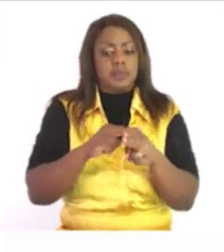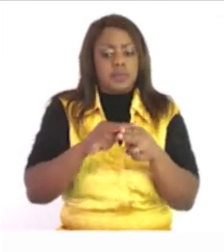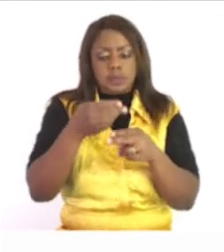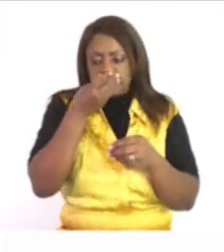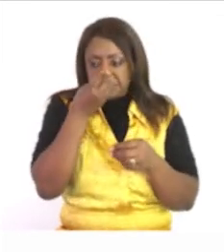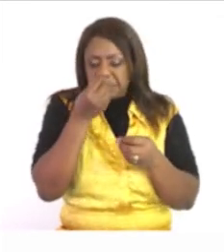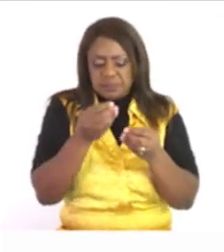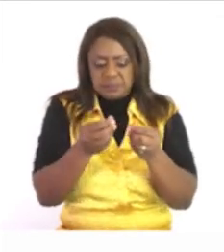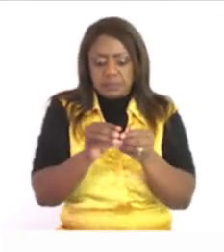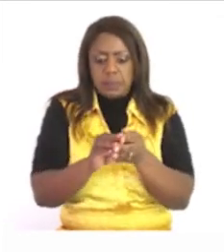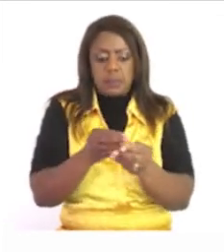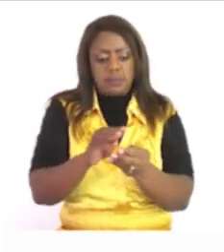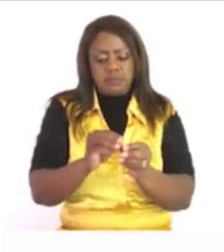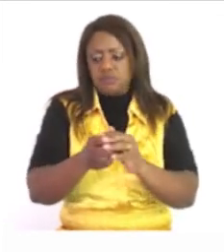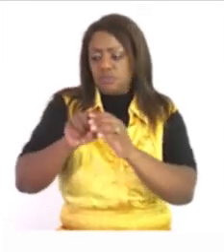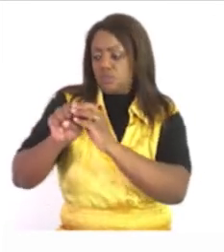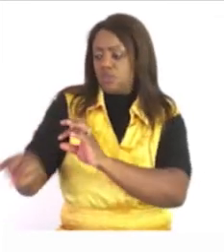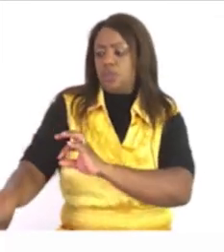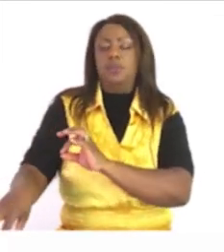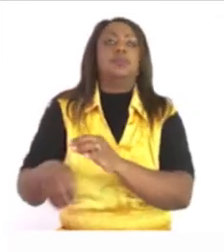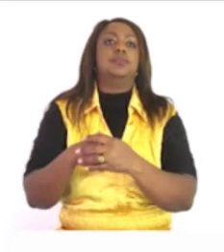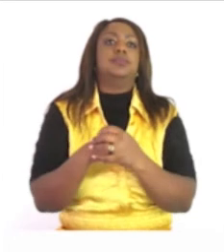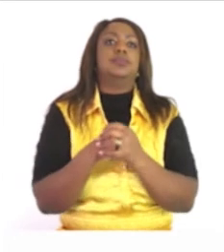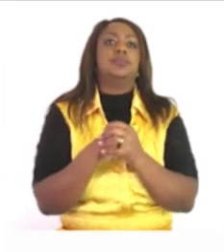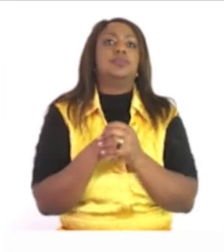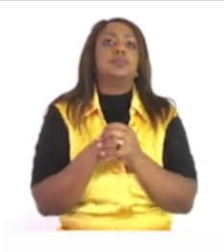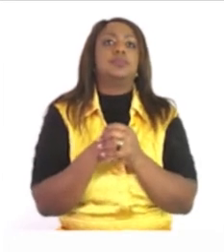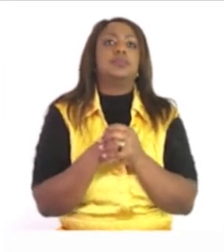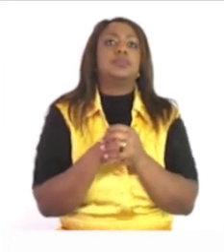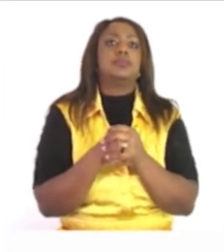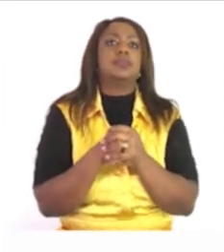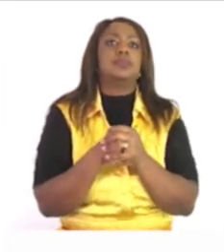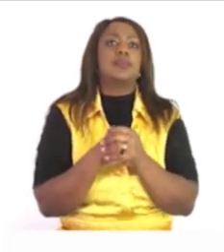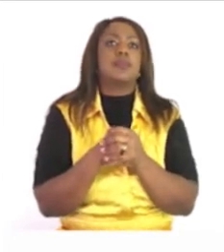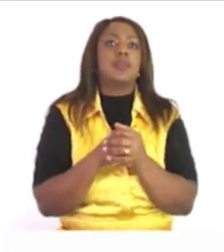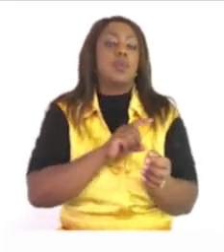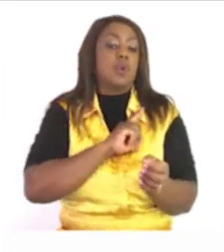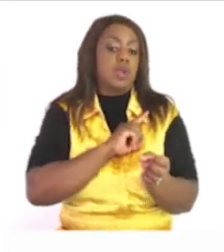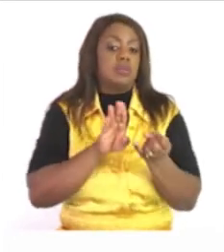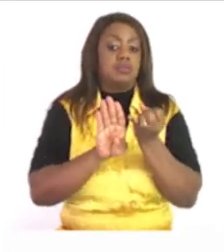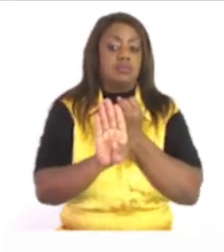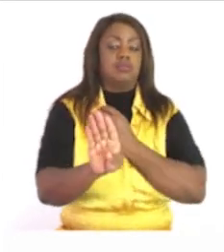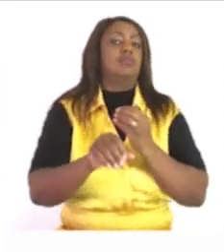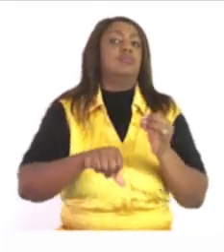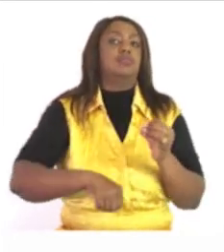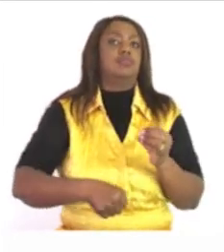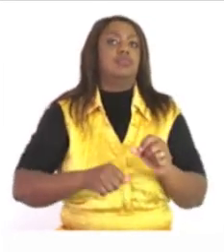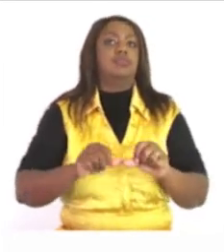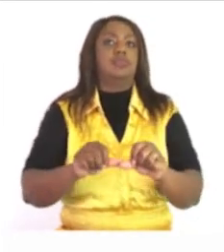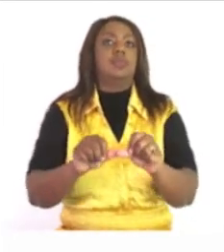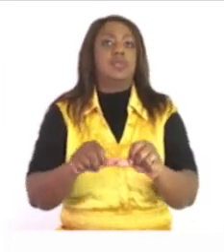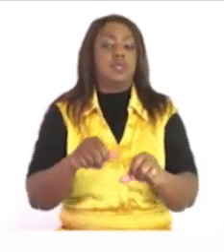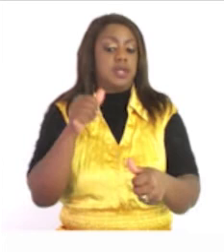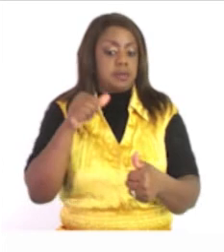again. Throw it away immediately. Keep warm to prevent getting sick, especially now that it's winter.